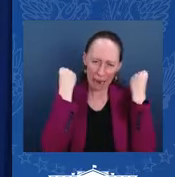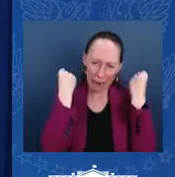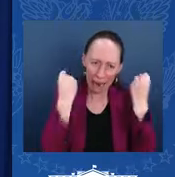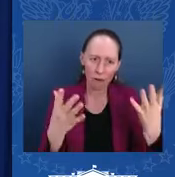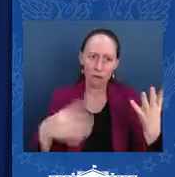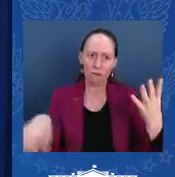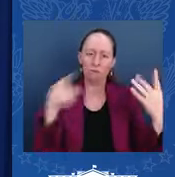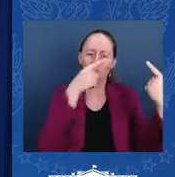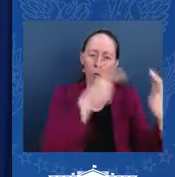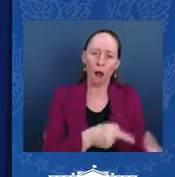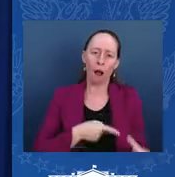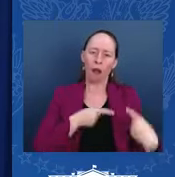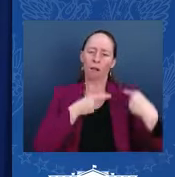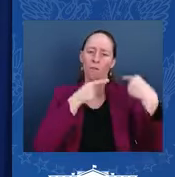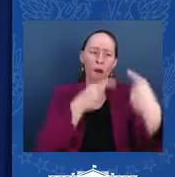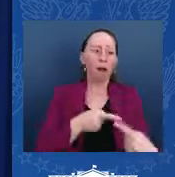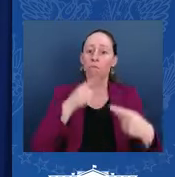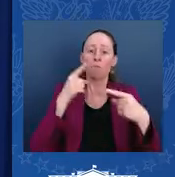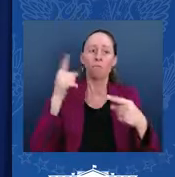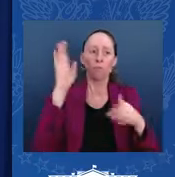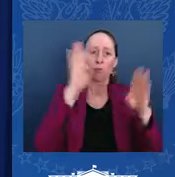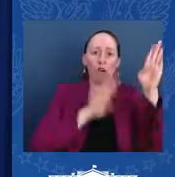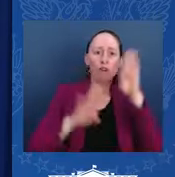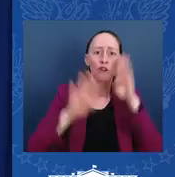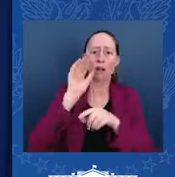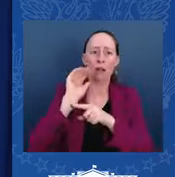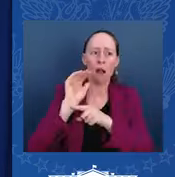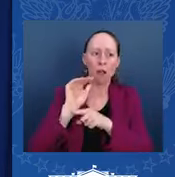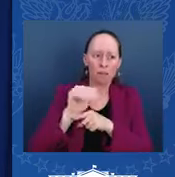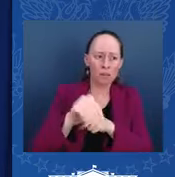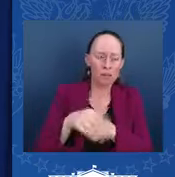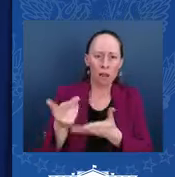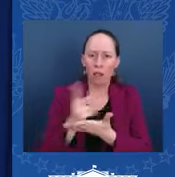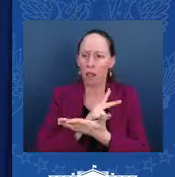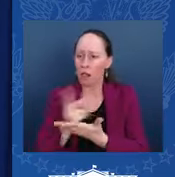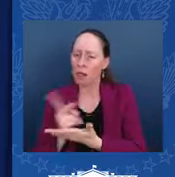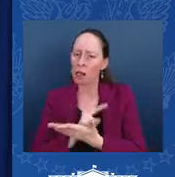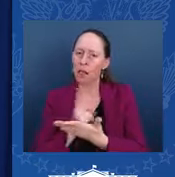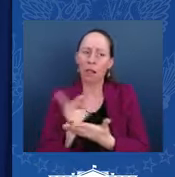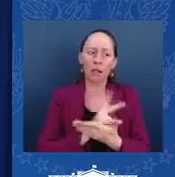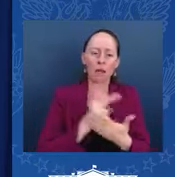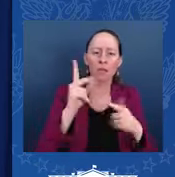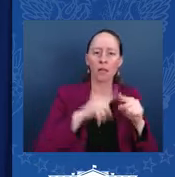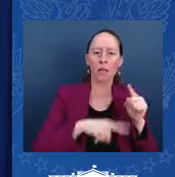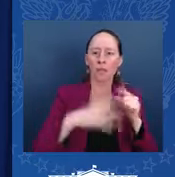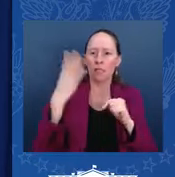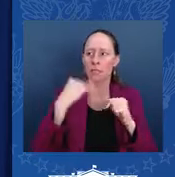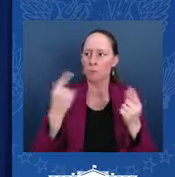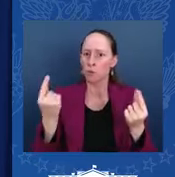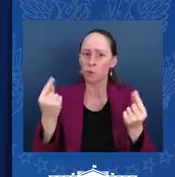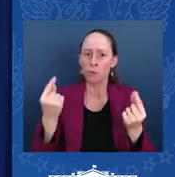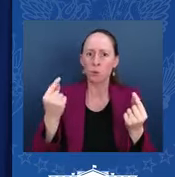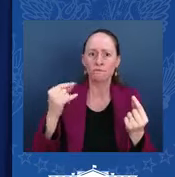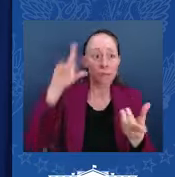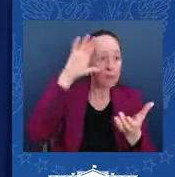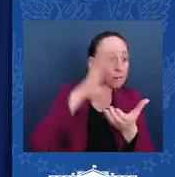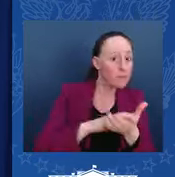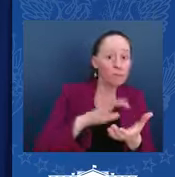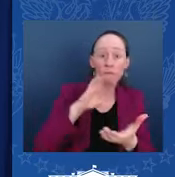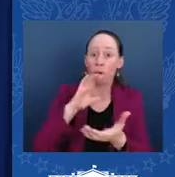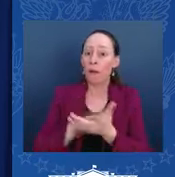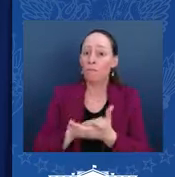literally, staring at the ceiling, wondering what would happen if their spouse became seriously ill or got cancer.